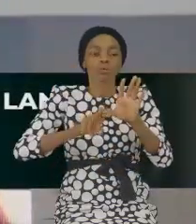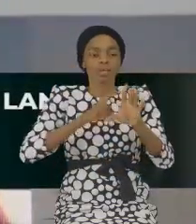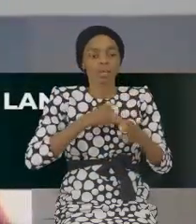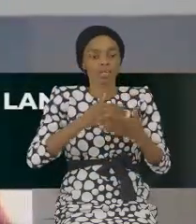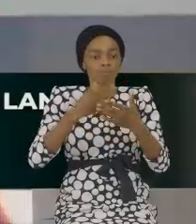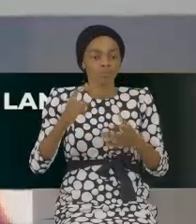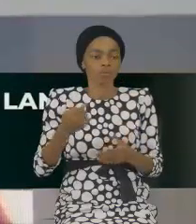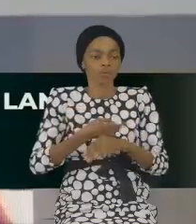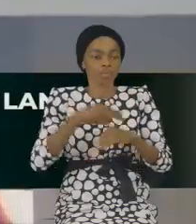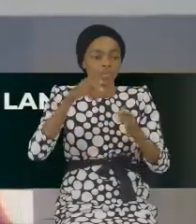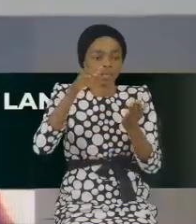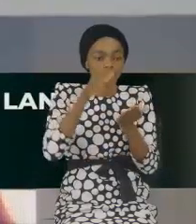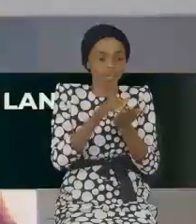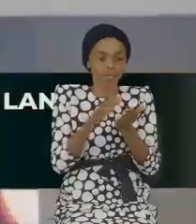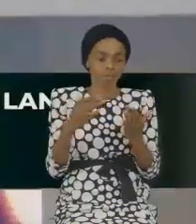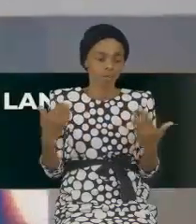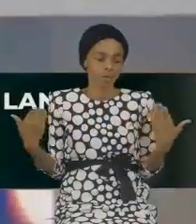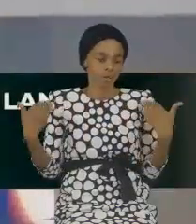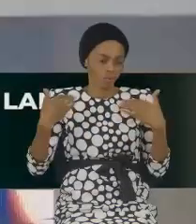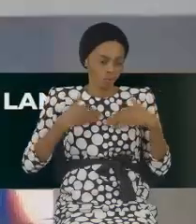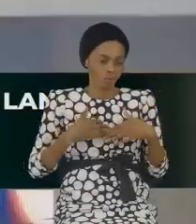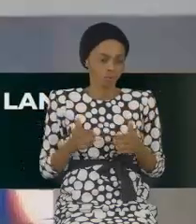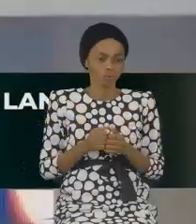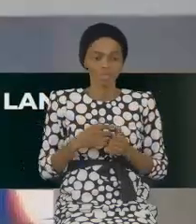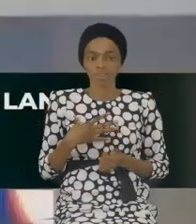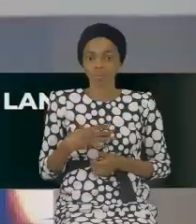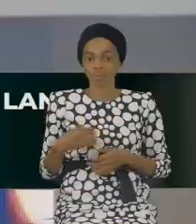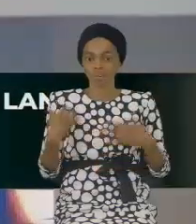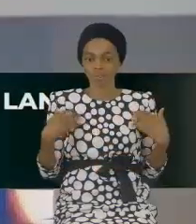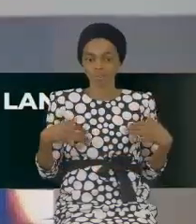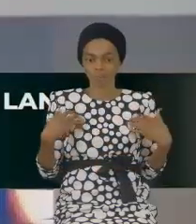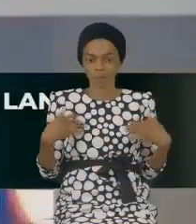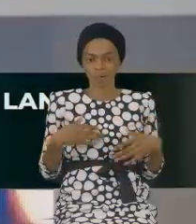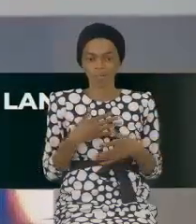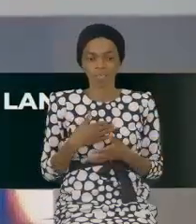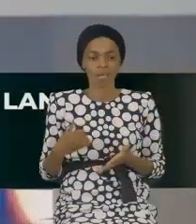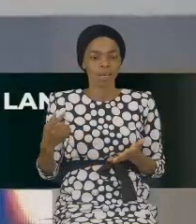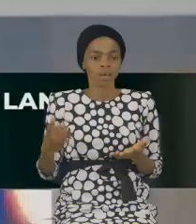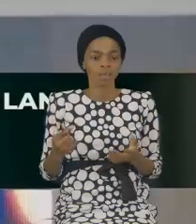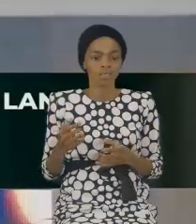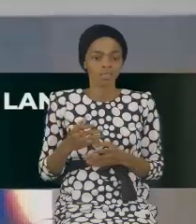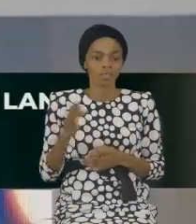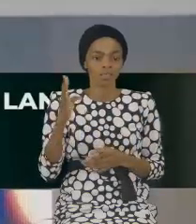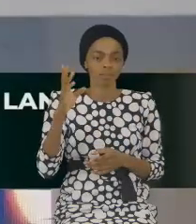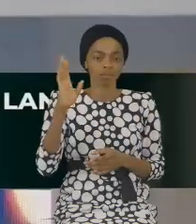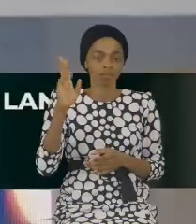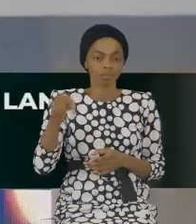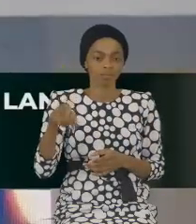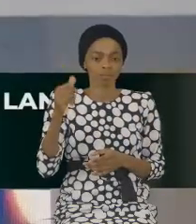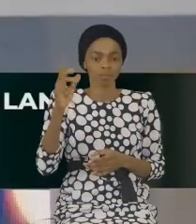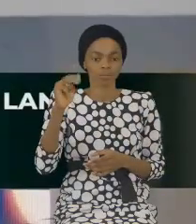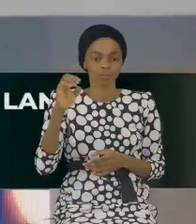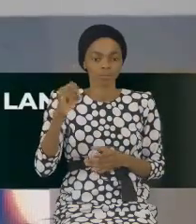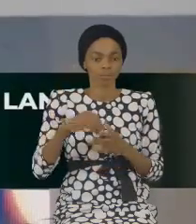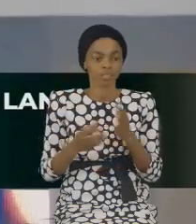the Lamb, clothed with white robes and palms in their hands. And then in verse 10,